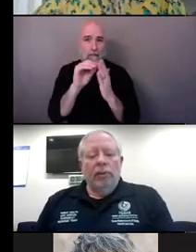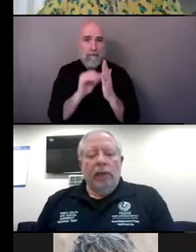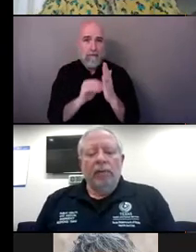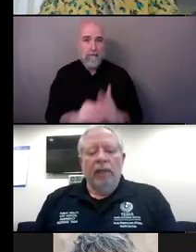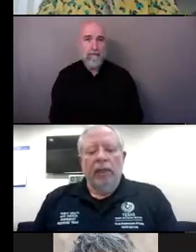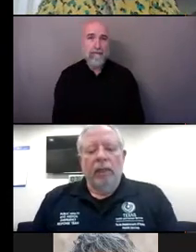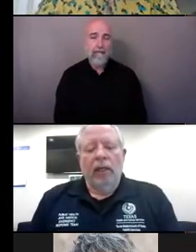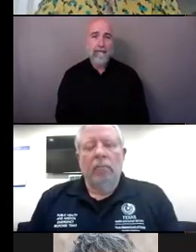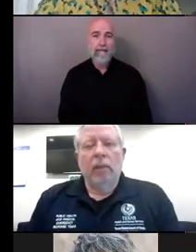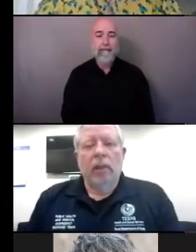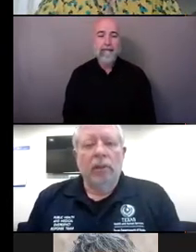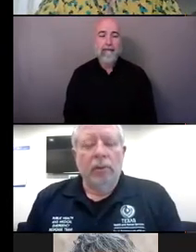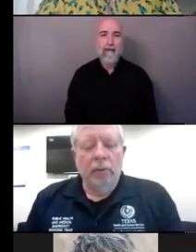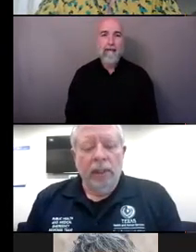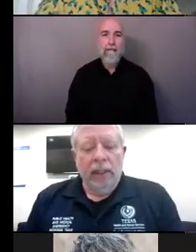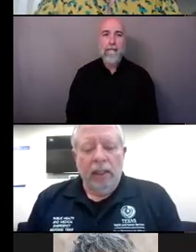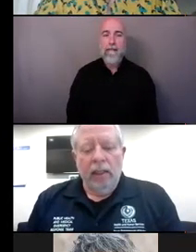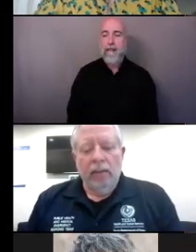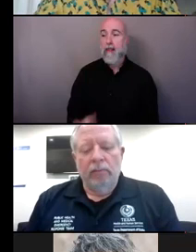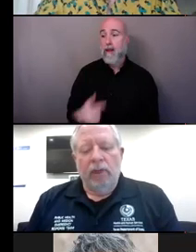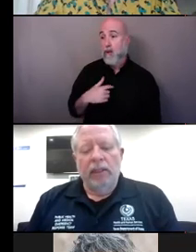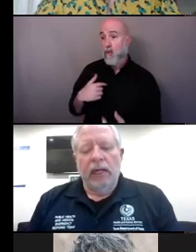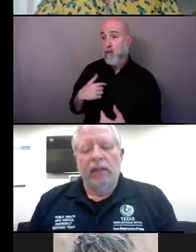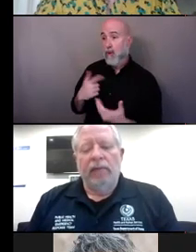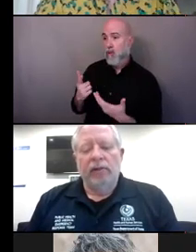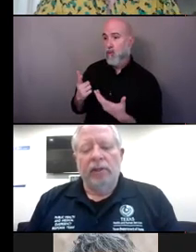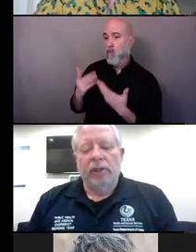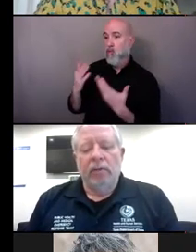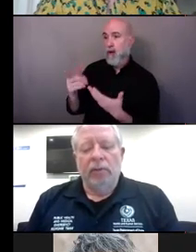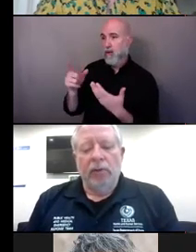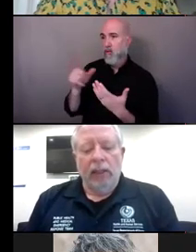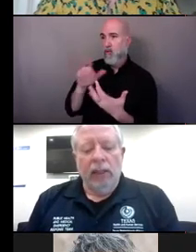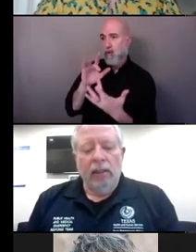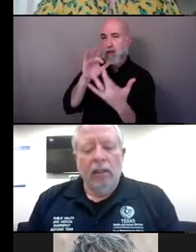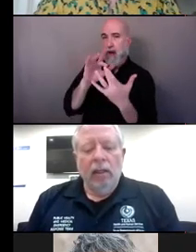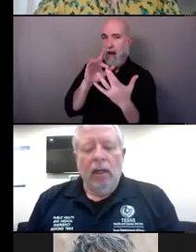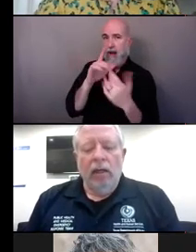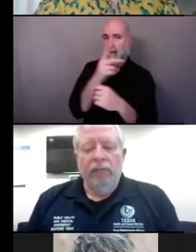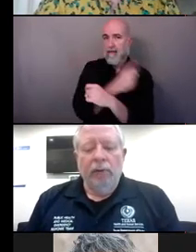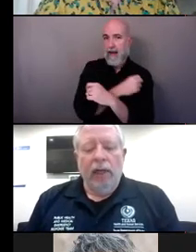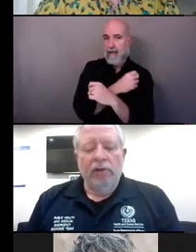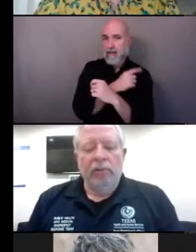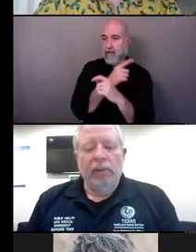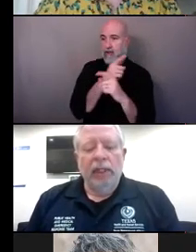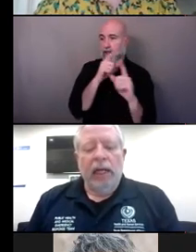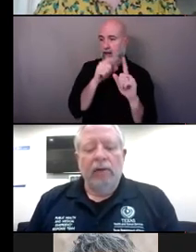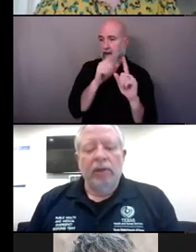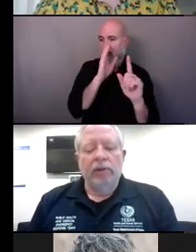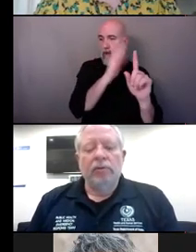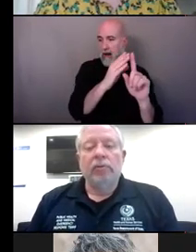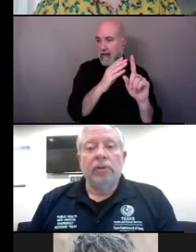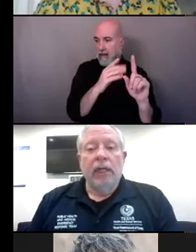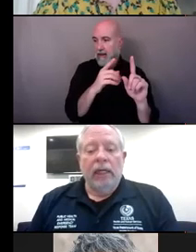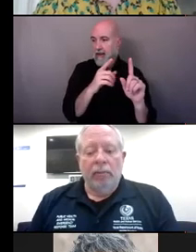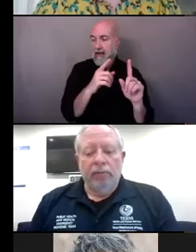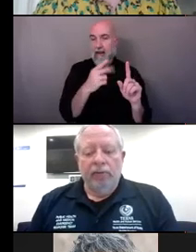So we would recommend that you contact the vaccination hub directly if you are eligible but encounter